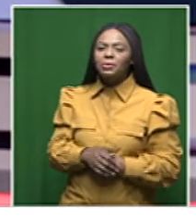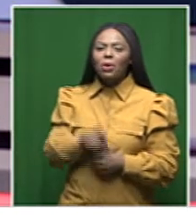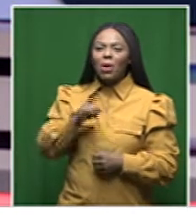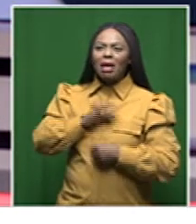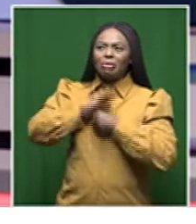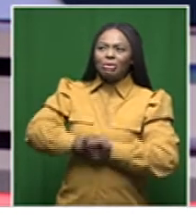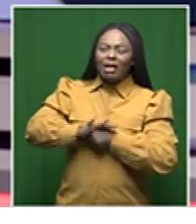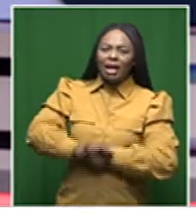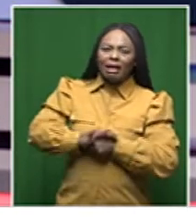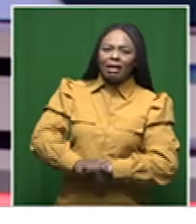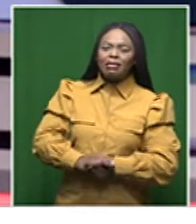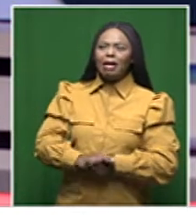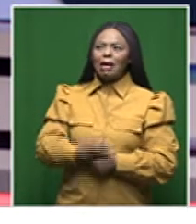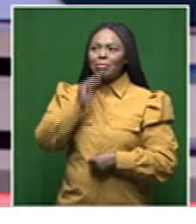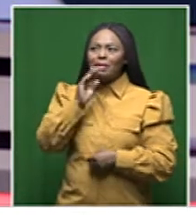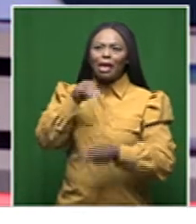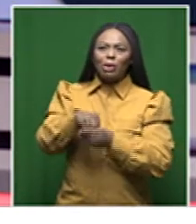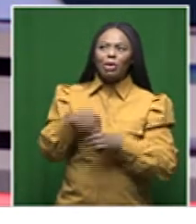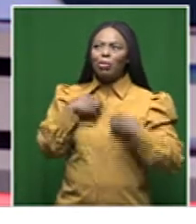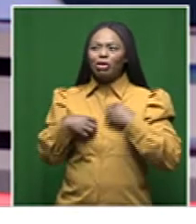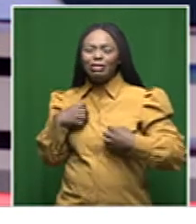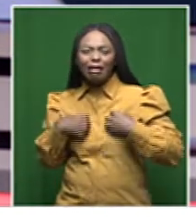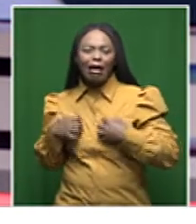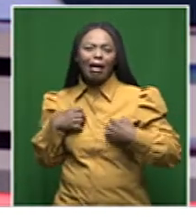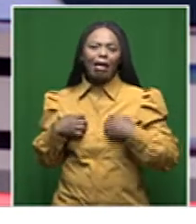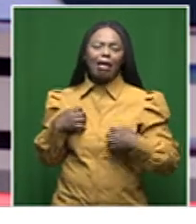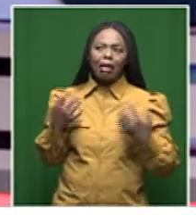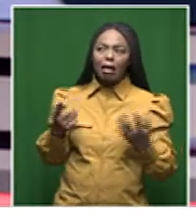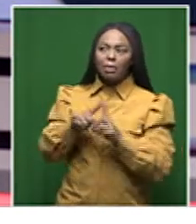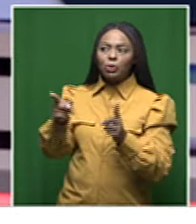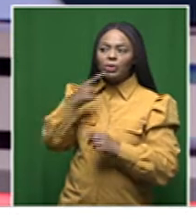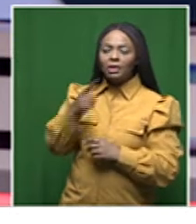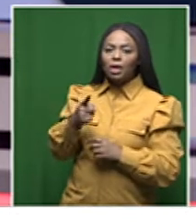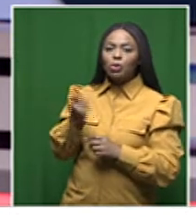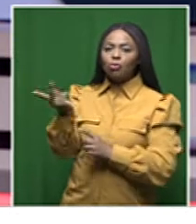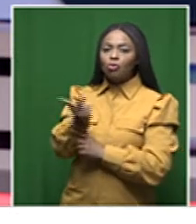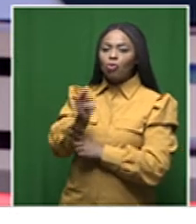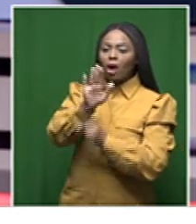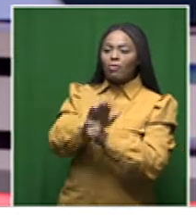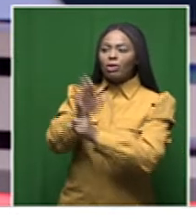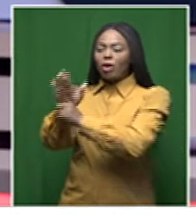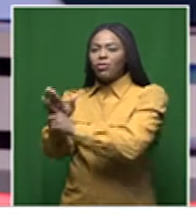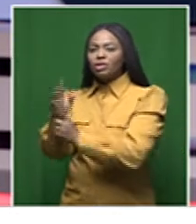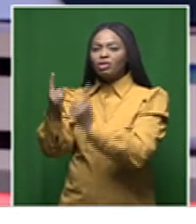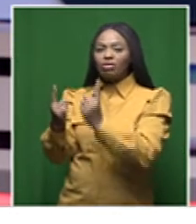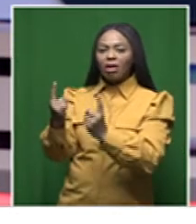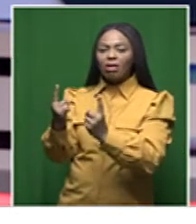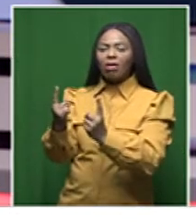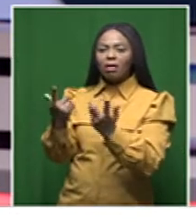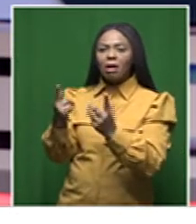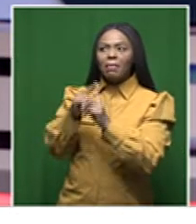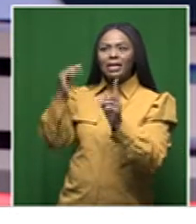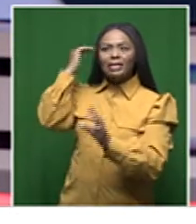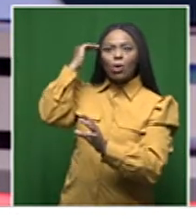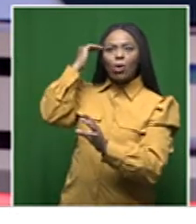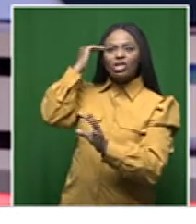you guys would have to go through together. So you spoke to the idea of comforting each other. The psychological element that you had to go through. I